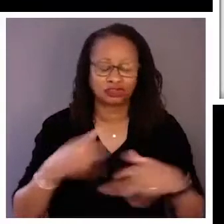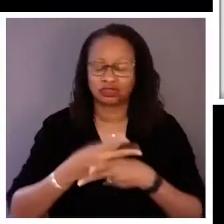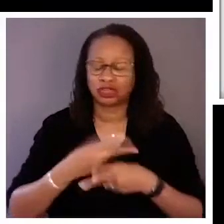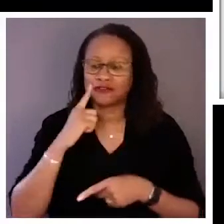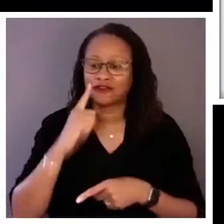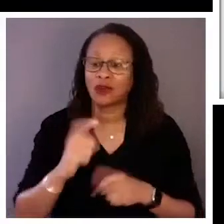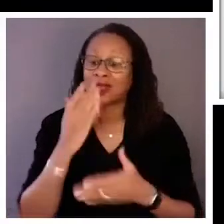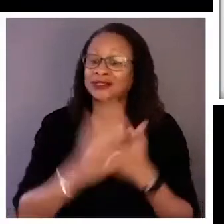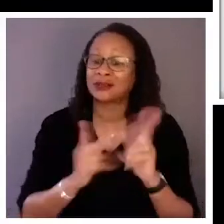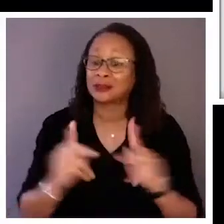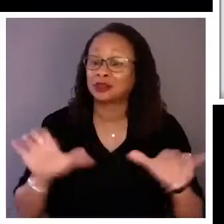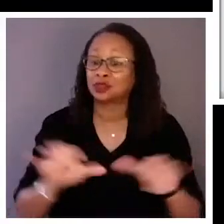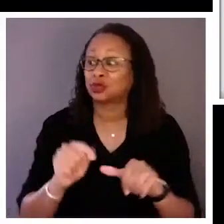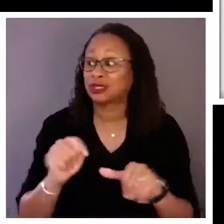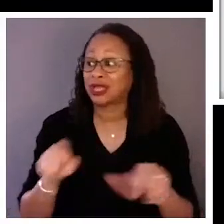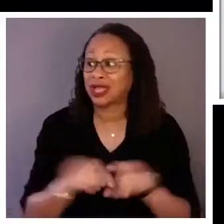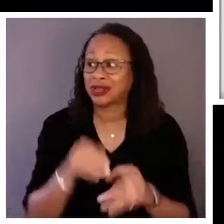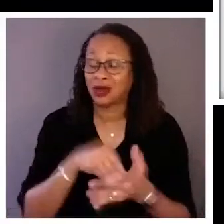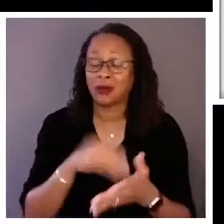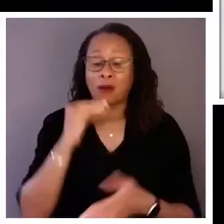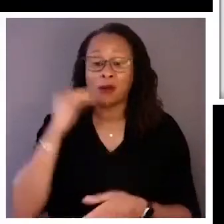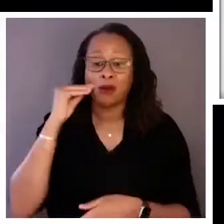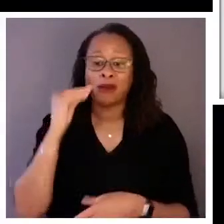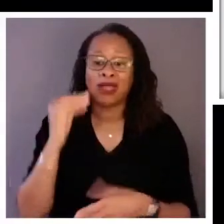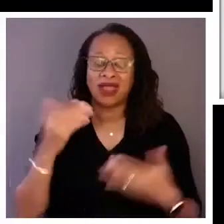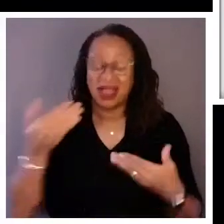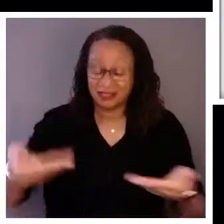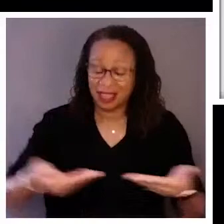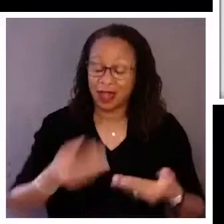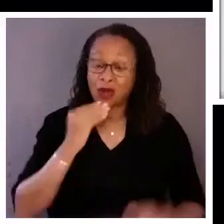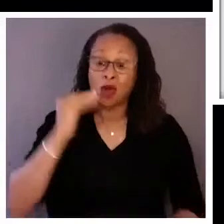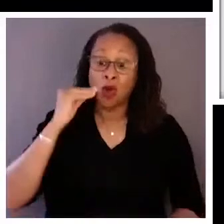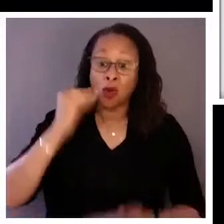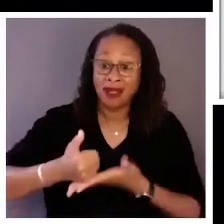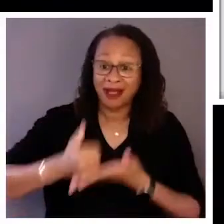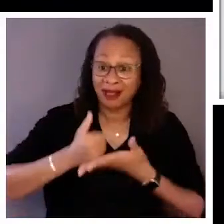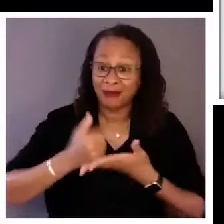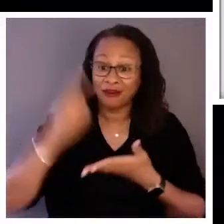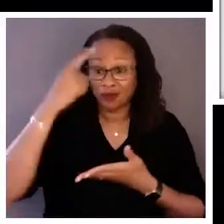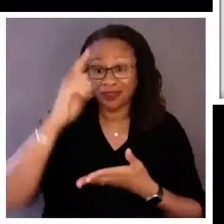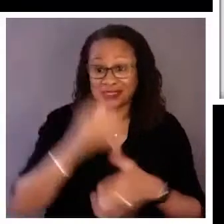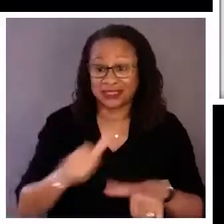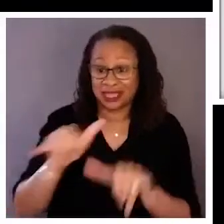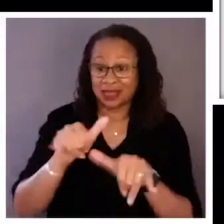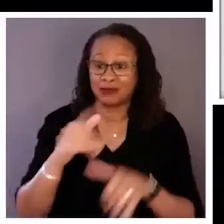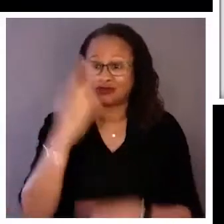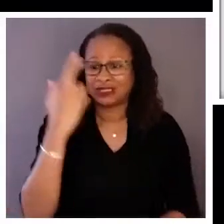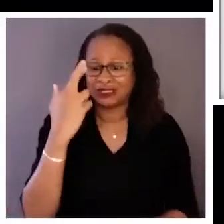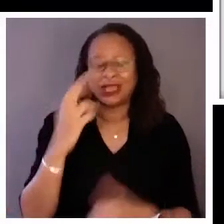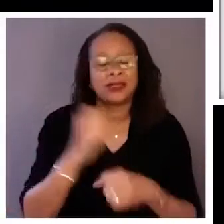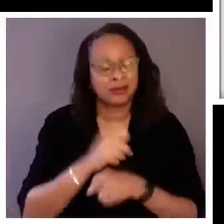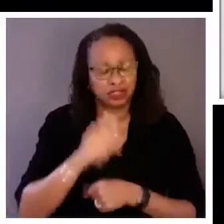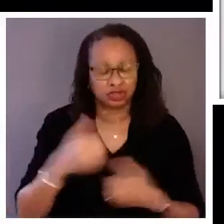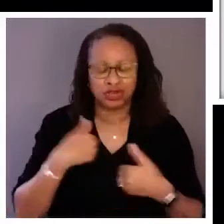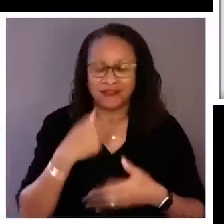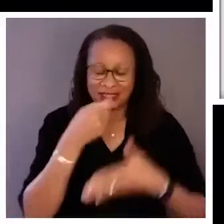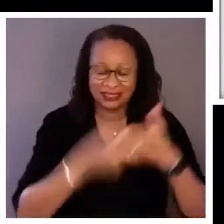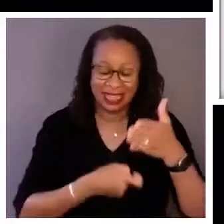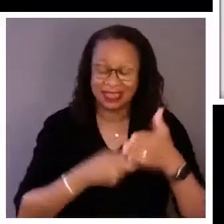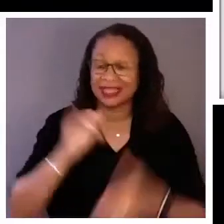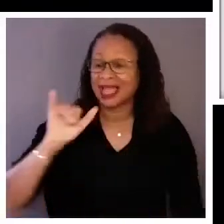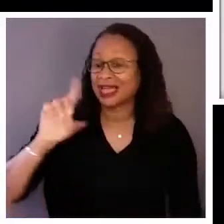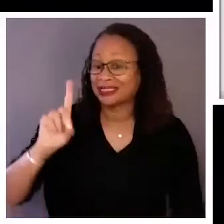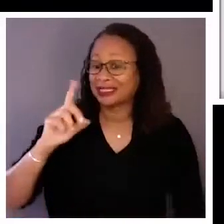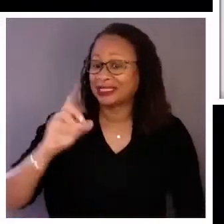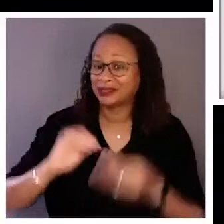it at home and they hire home help for the same purpose. Make sure that you have the tax ID numbers for the people that